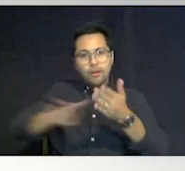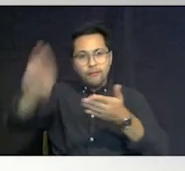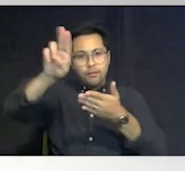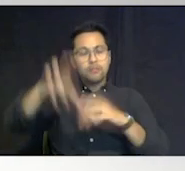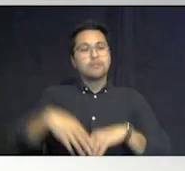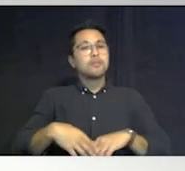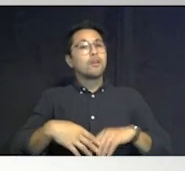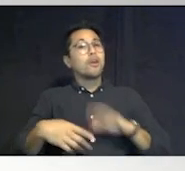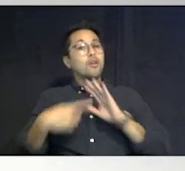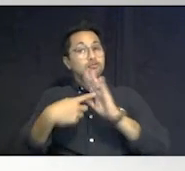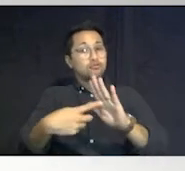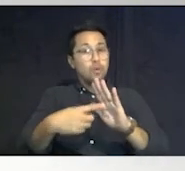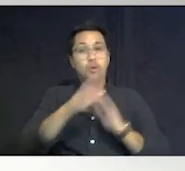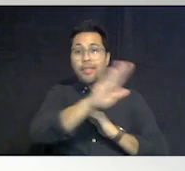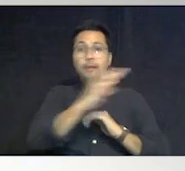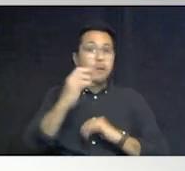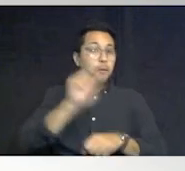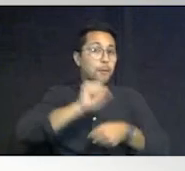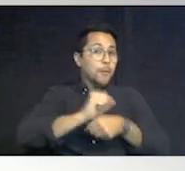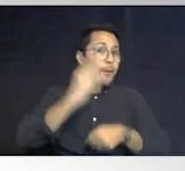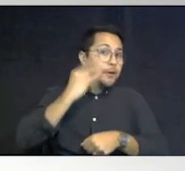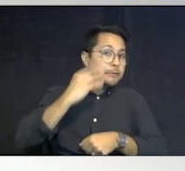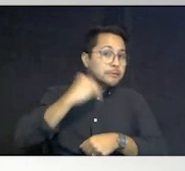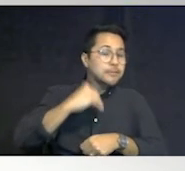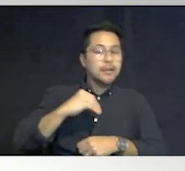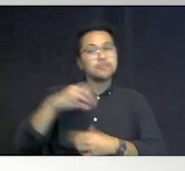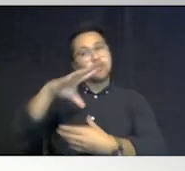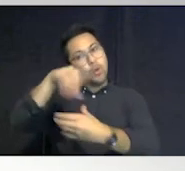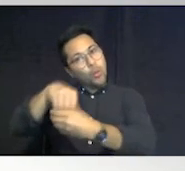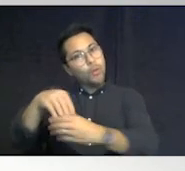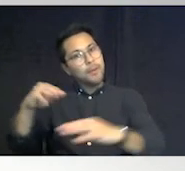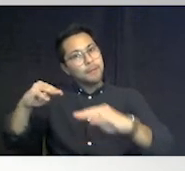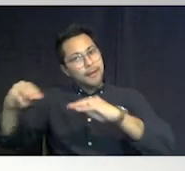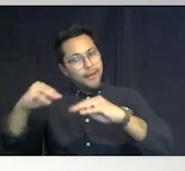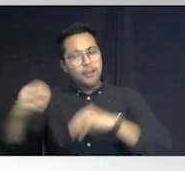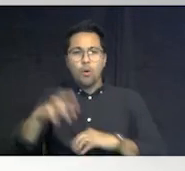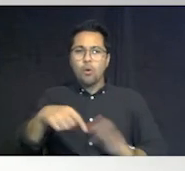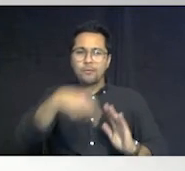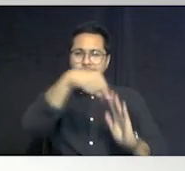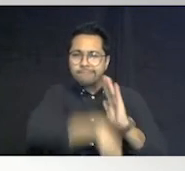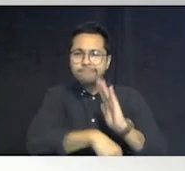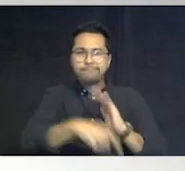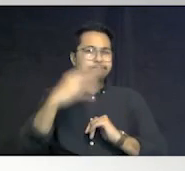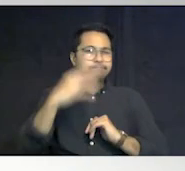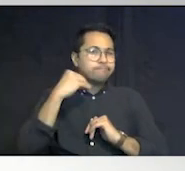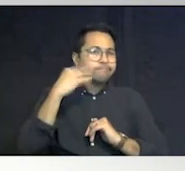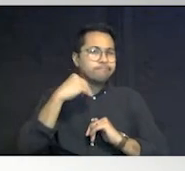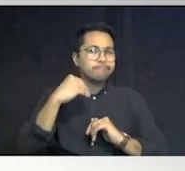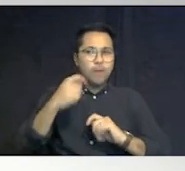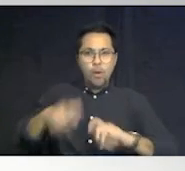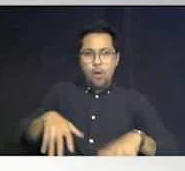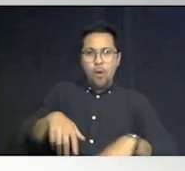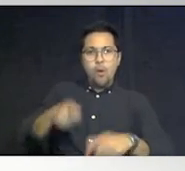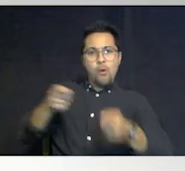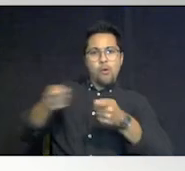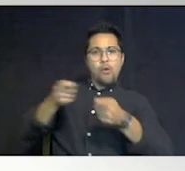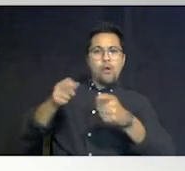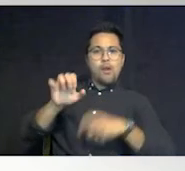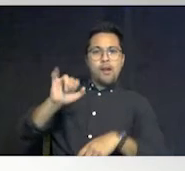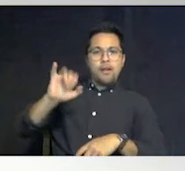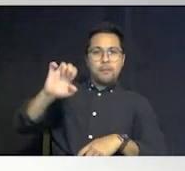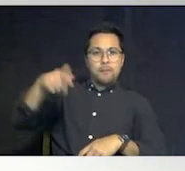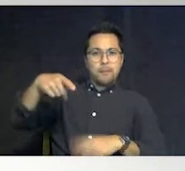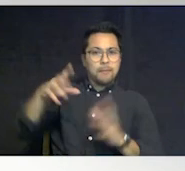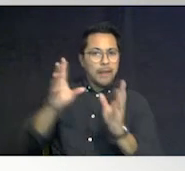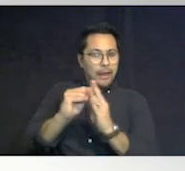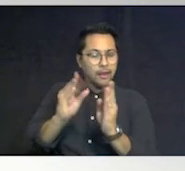in alternate dispute resolutions to include mediation, or have extensive experience conducting IEP meetings. They must possess a knowledge